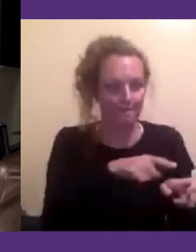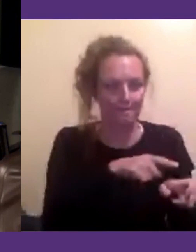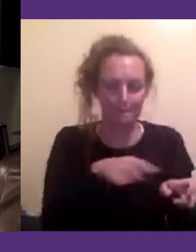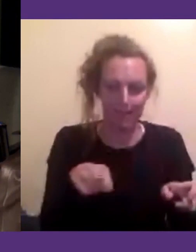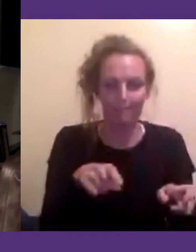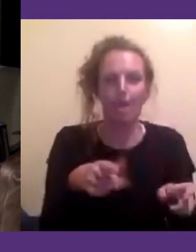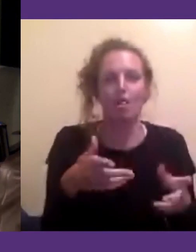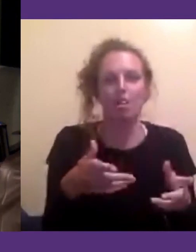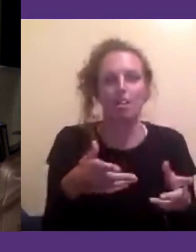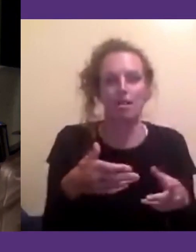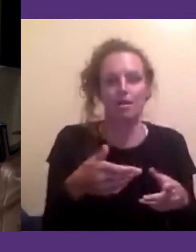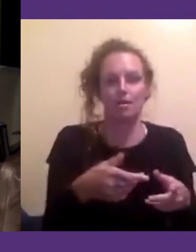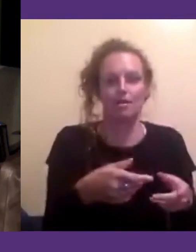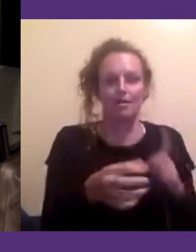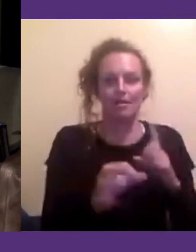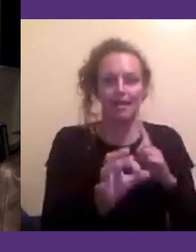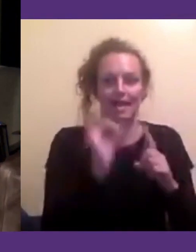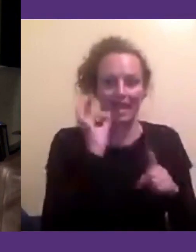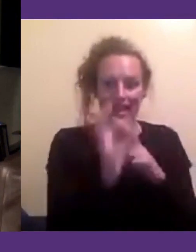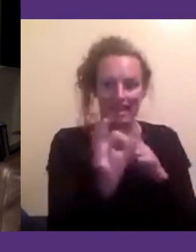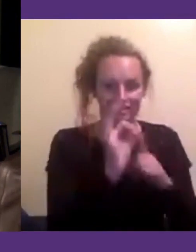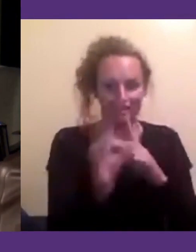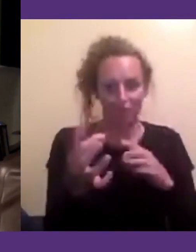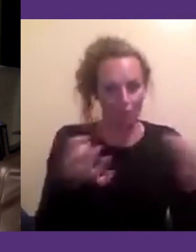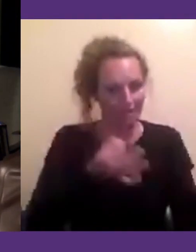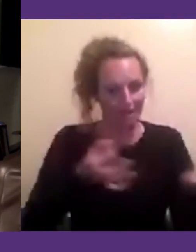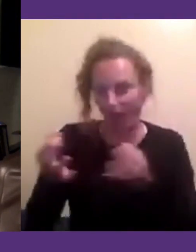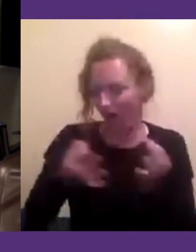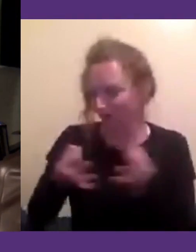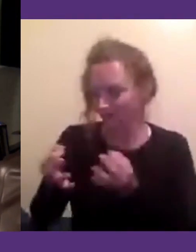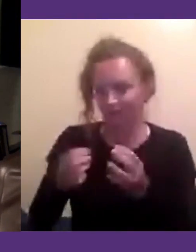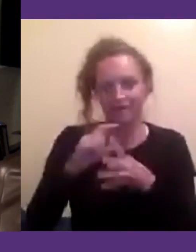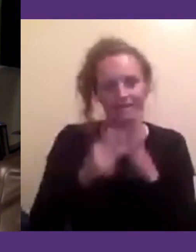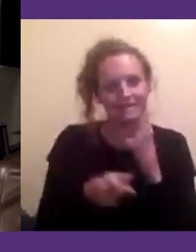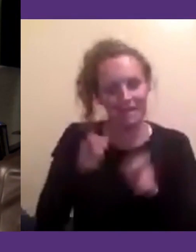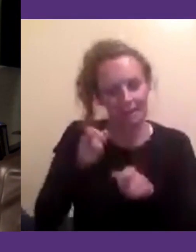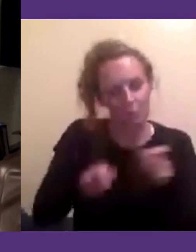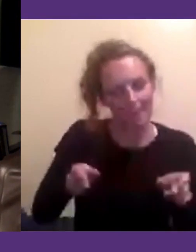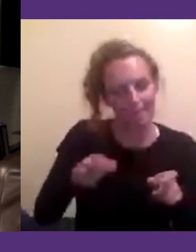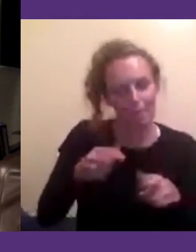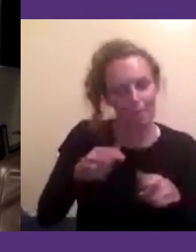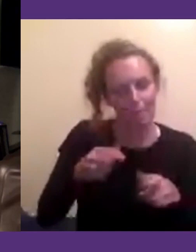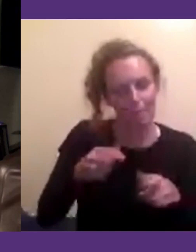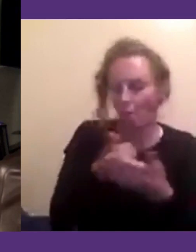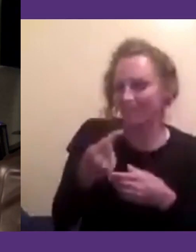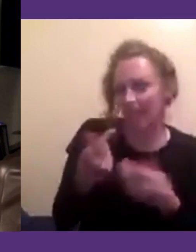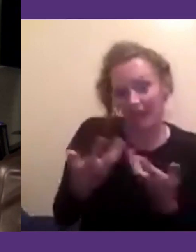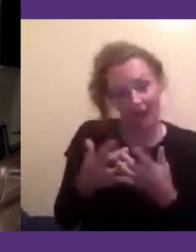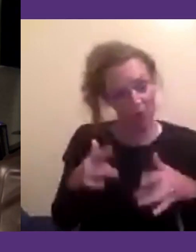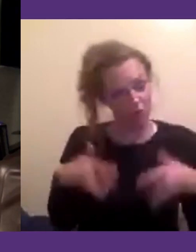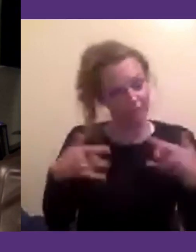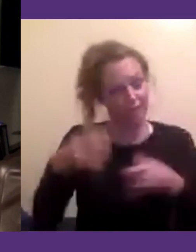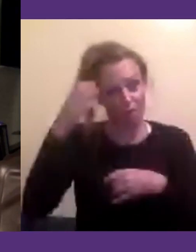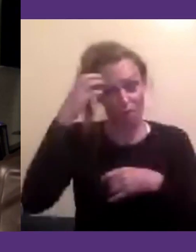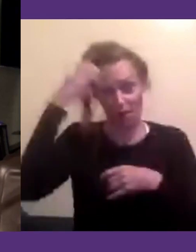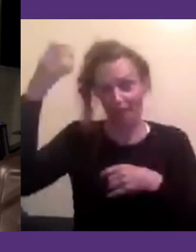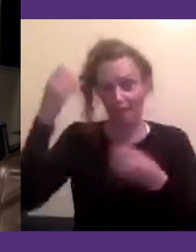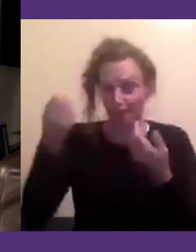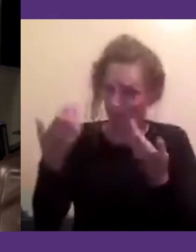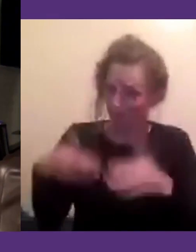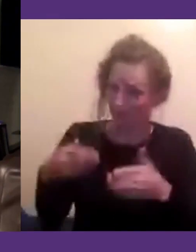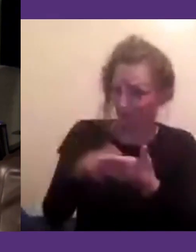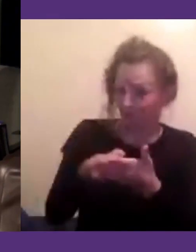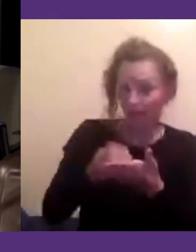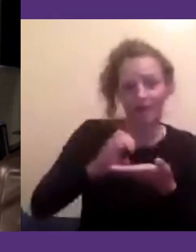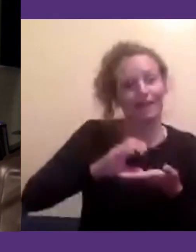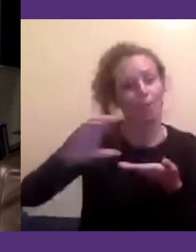Oh, yeah, it needs to be better than that. And you mentioned some of the shows you've been on, which I'd like you to tell us a bit more about. But do you feel